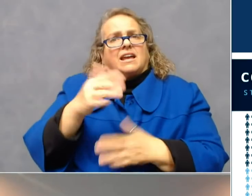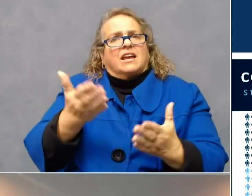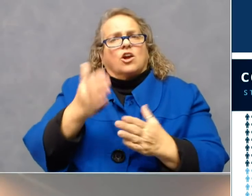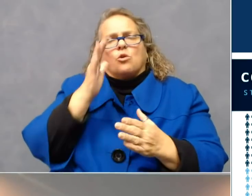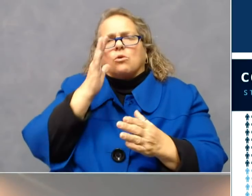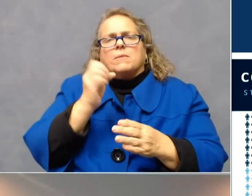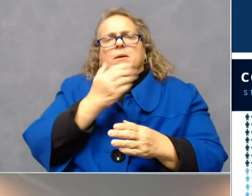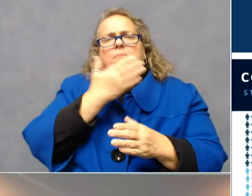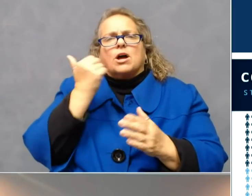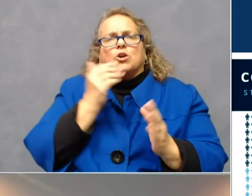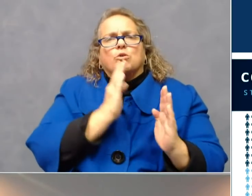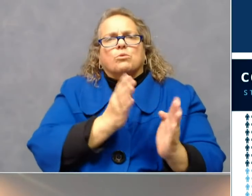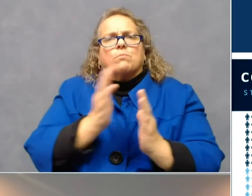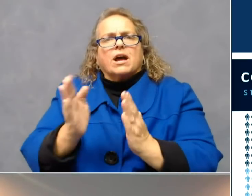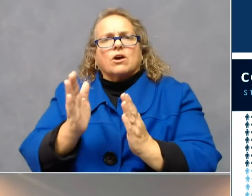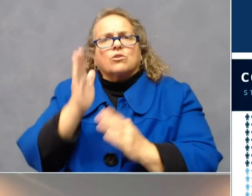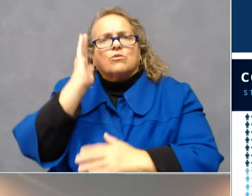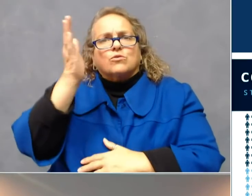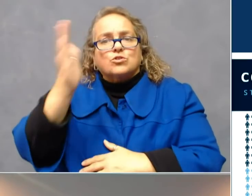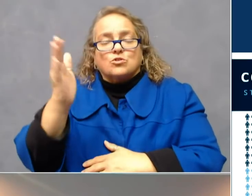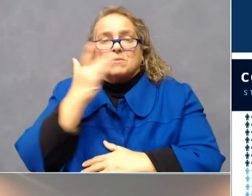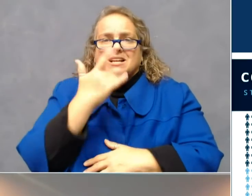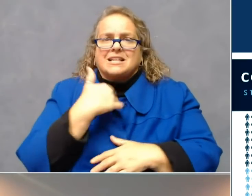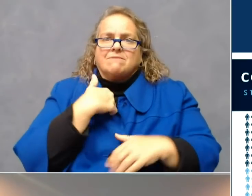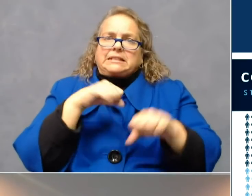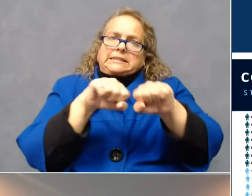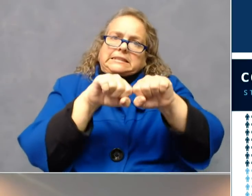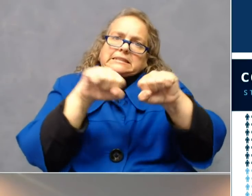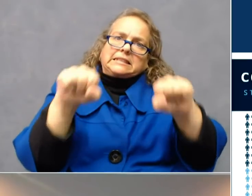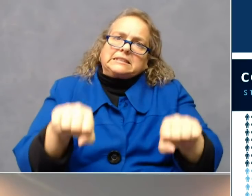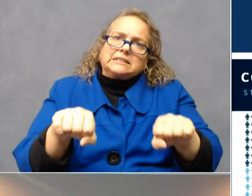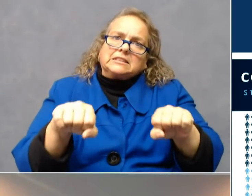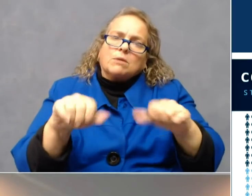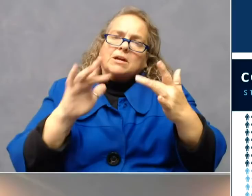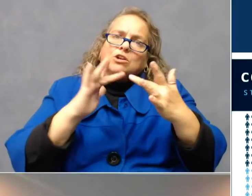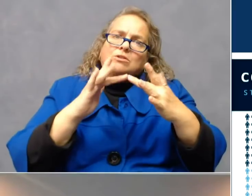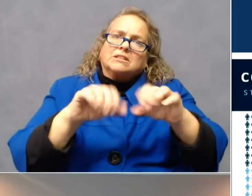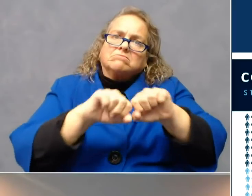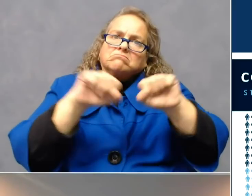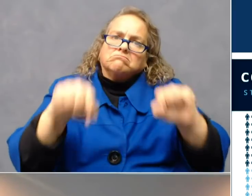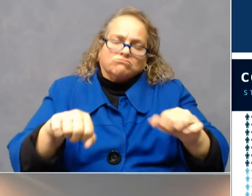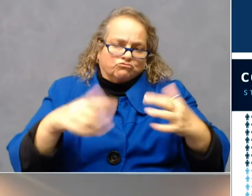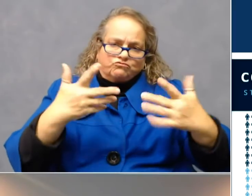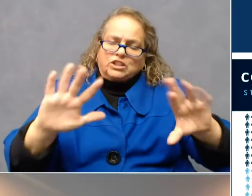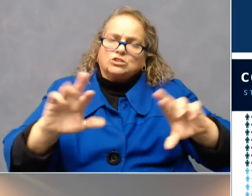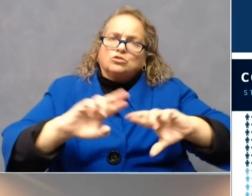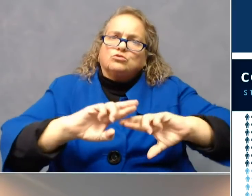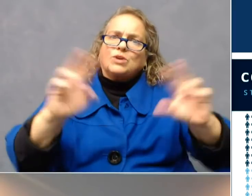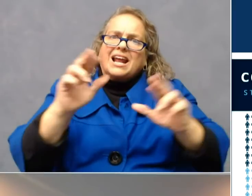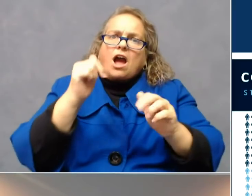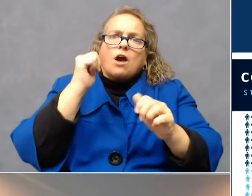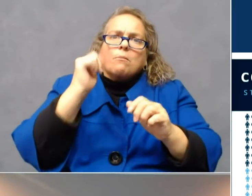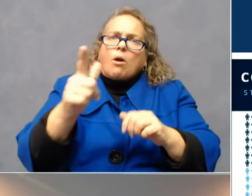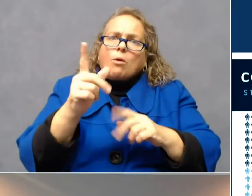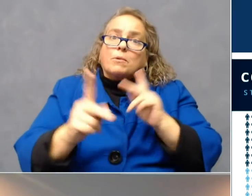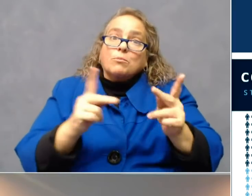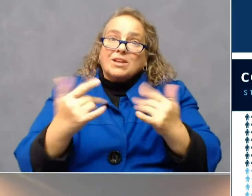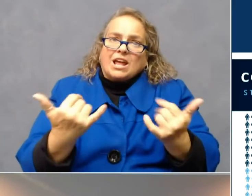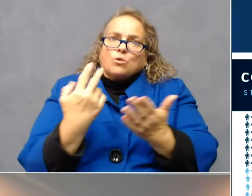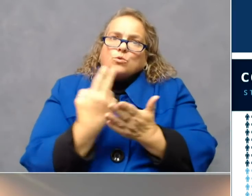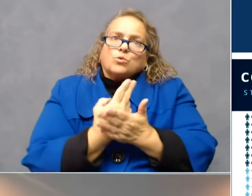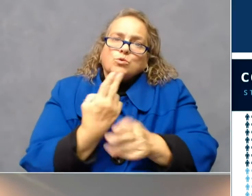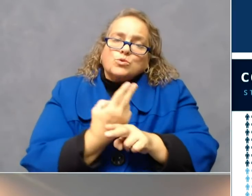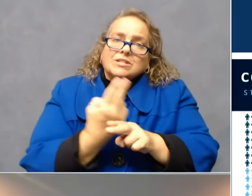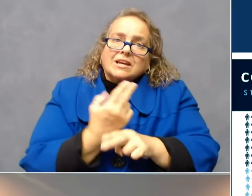that system now is deployed across the Commonwealth. Everyone is using it. There are a few health departments